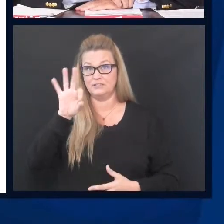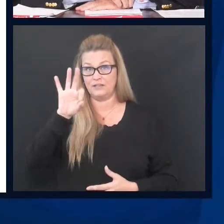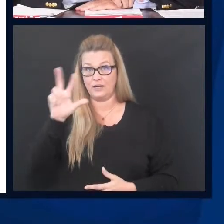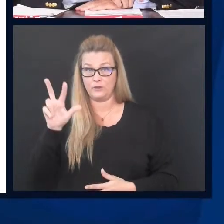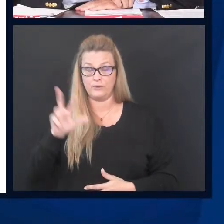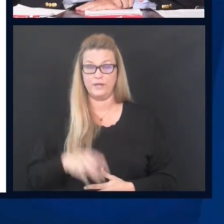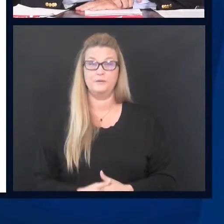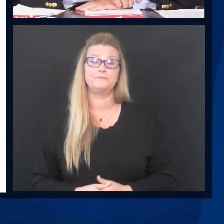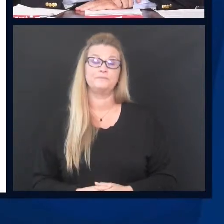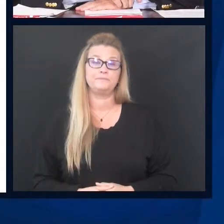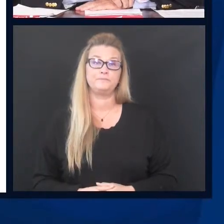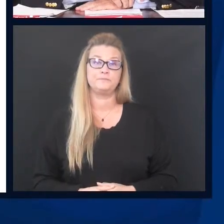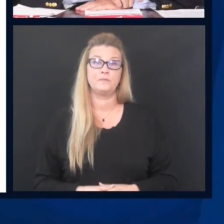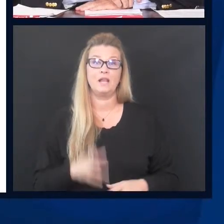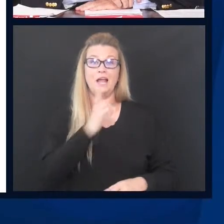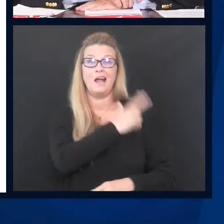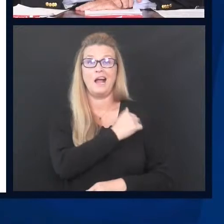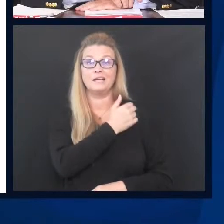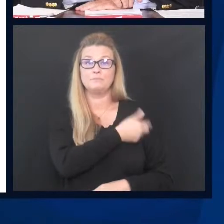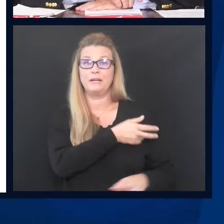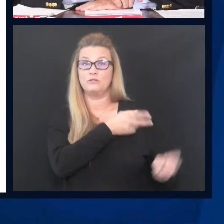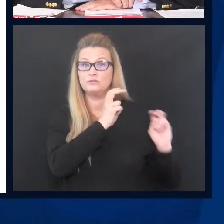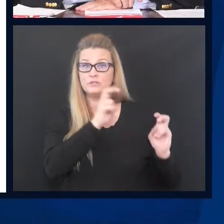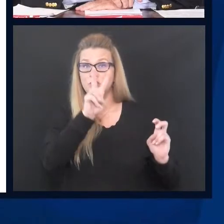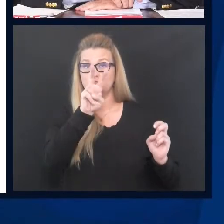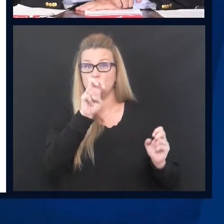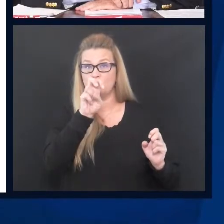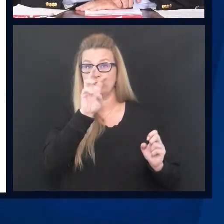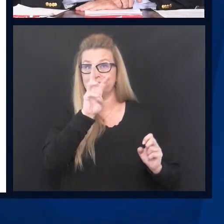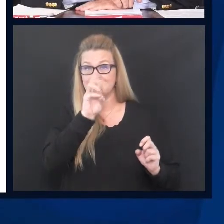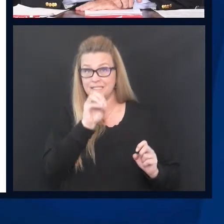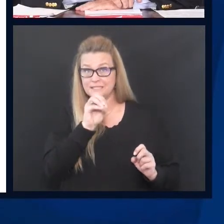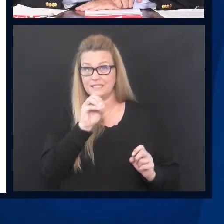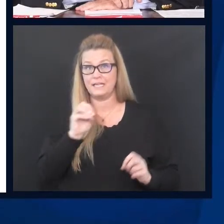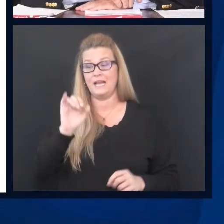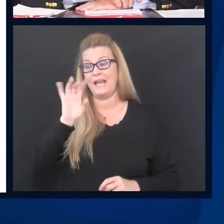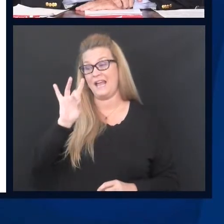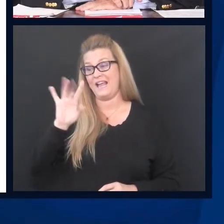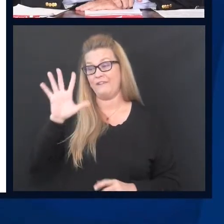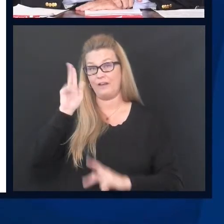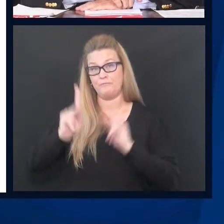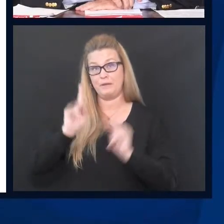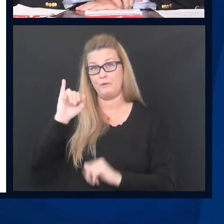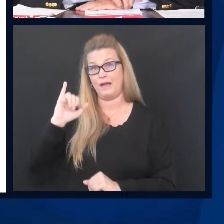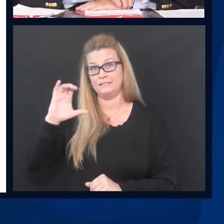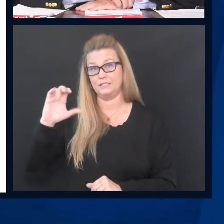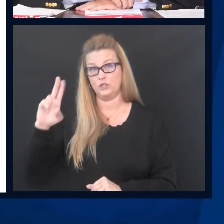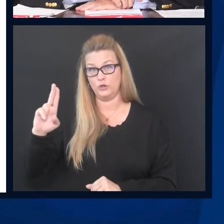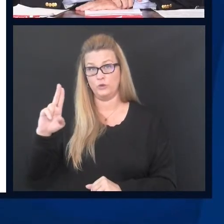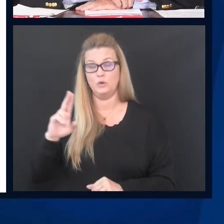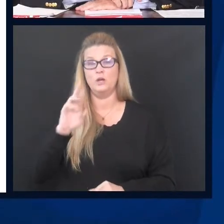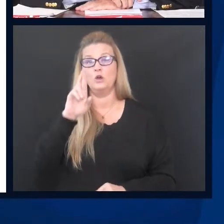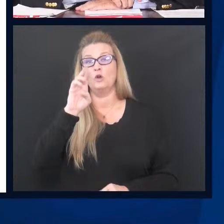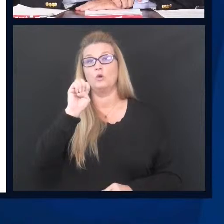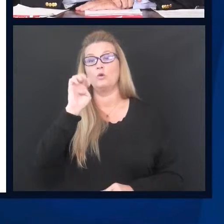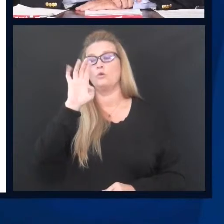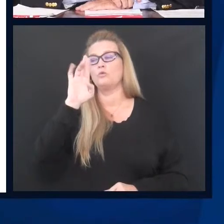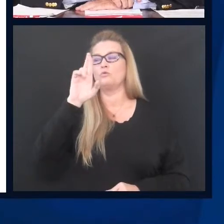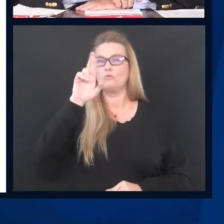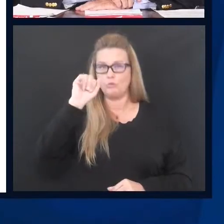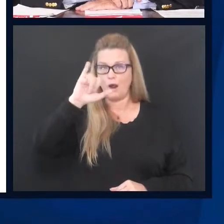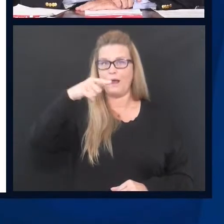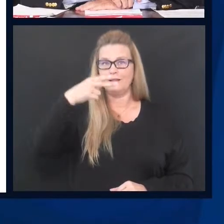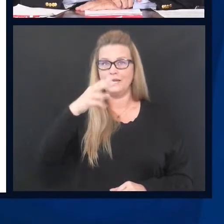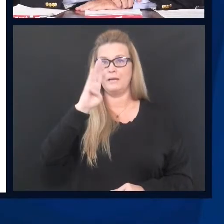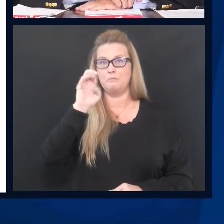141,693. Our hospitalized are 260 and 85 in the ICU units, and we have Raleigh and Berkeley counties still in